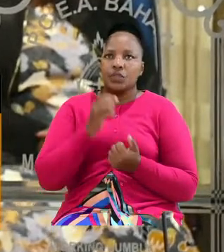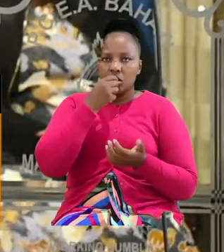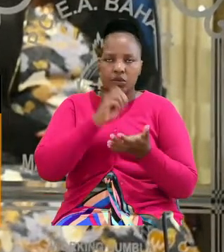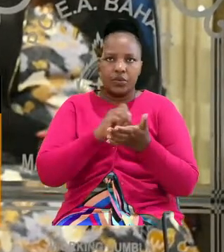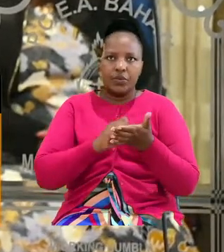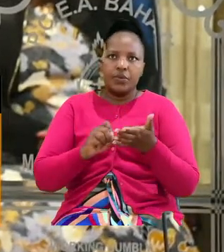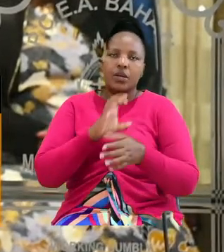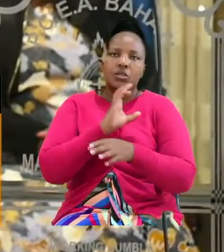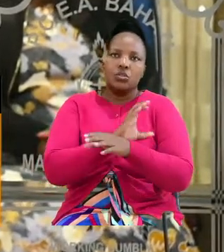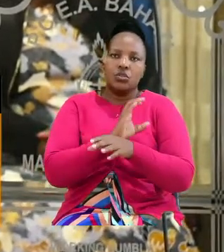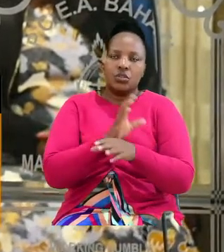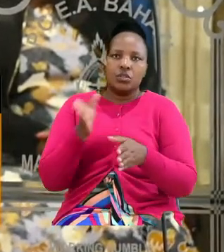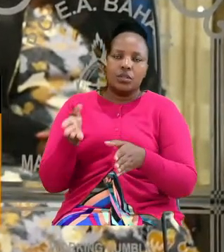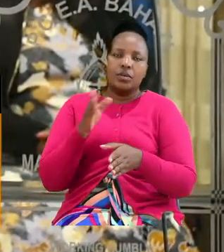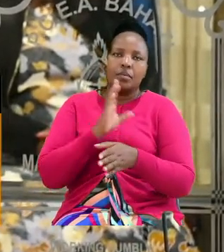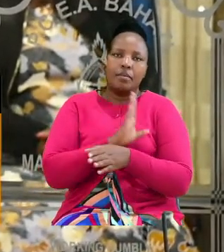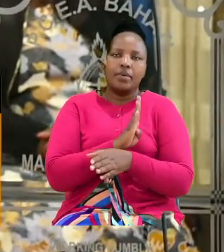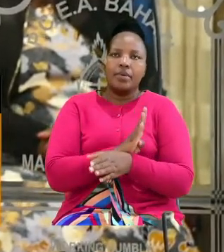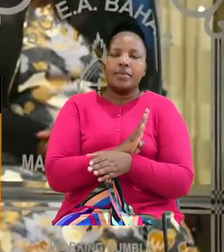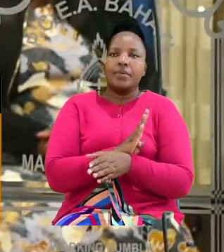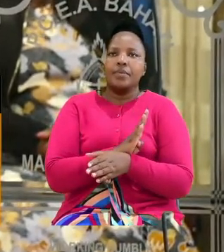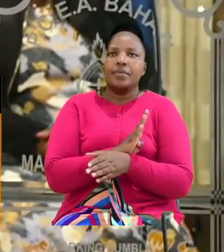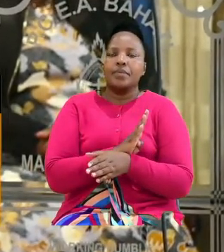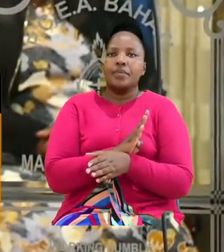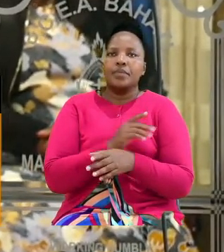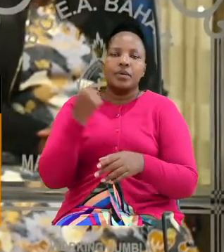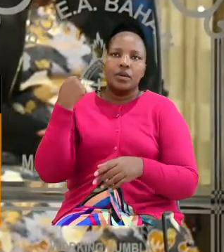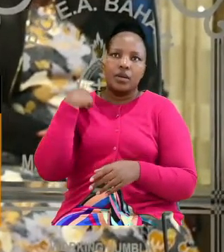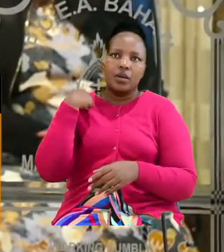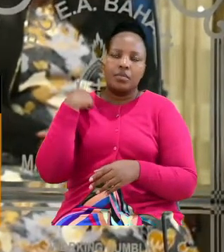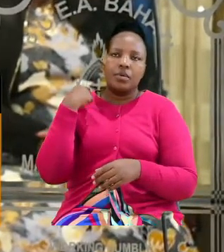Mataya Parish, P.O. Box